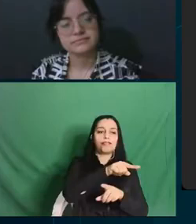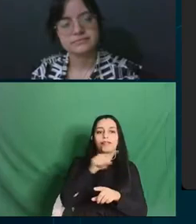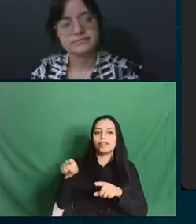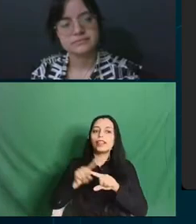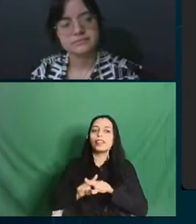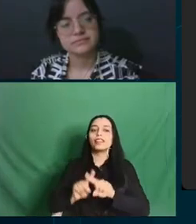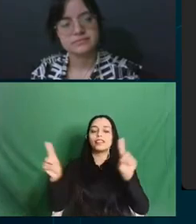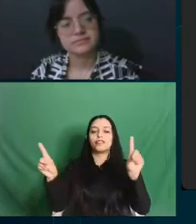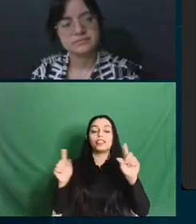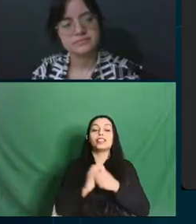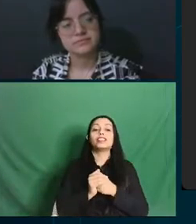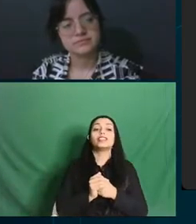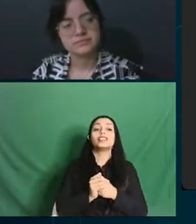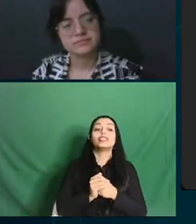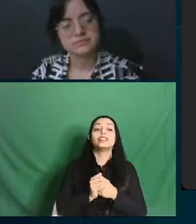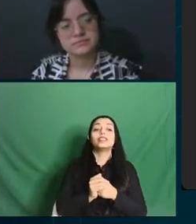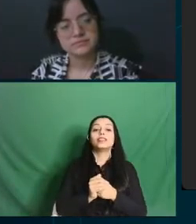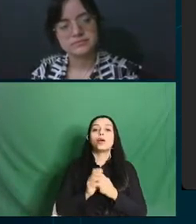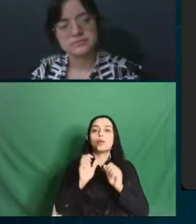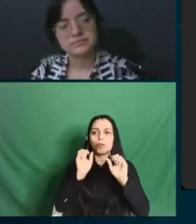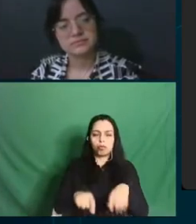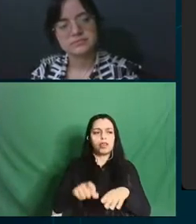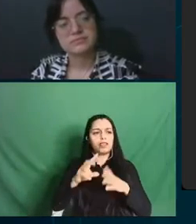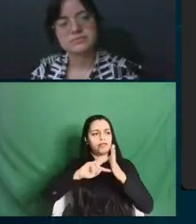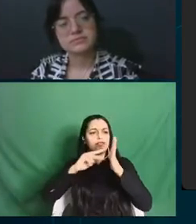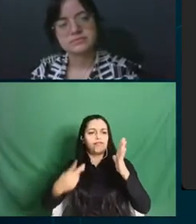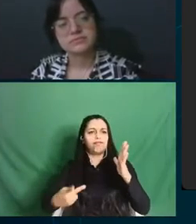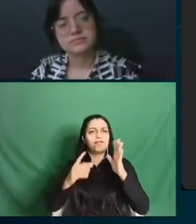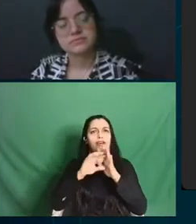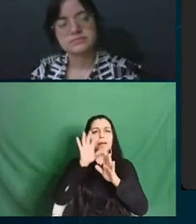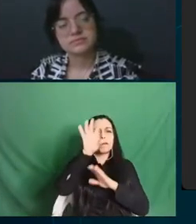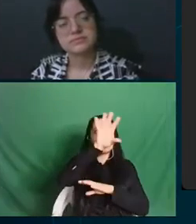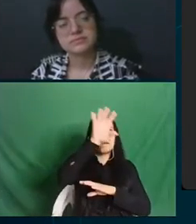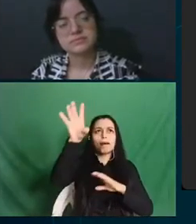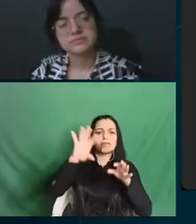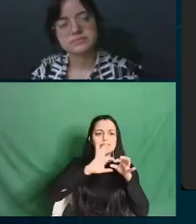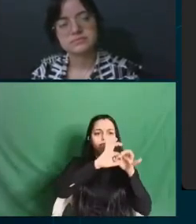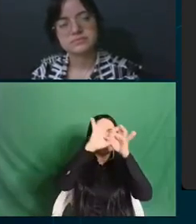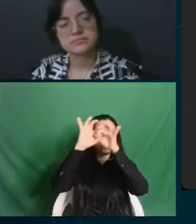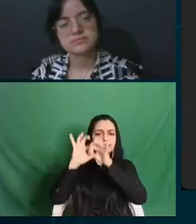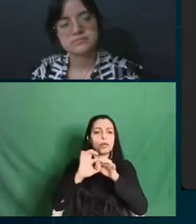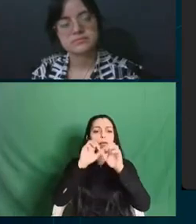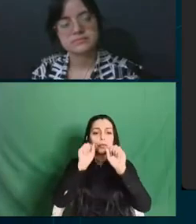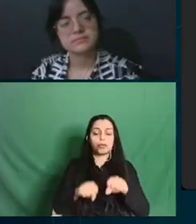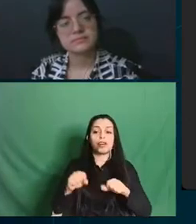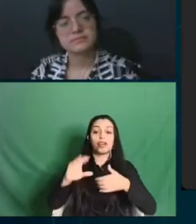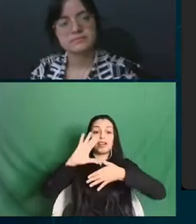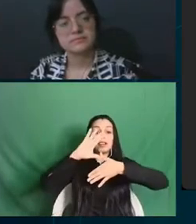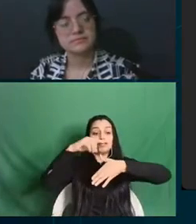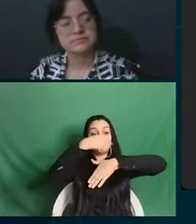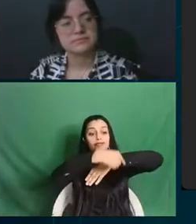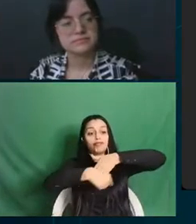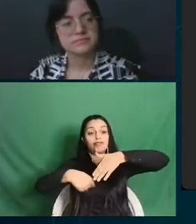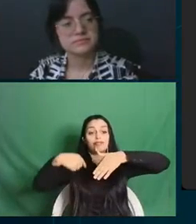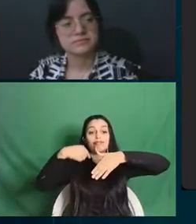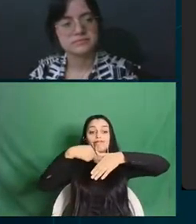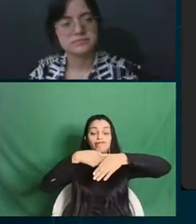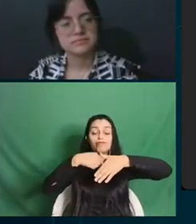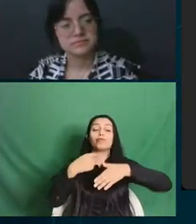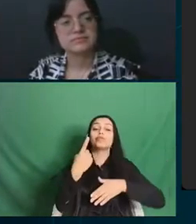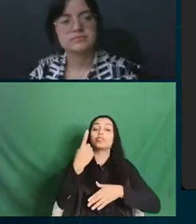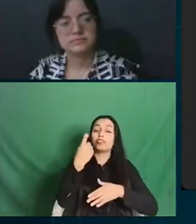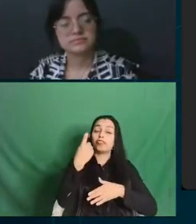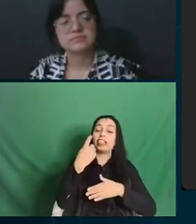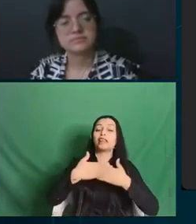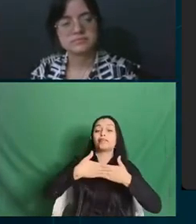Latin America, perhaps they're earlier, say a couple of years, perhaps in general, to starting that